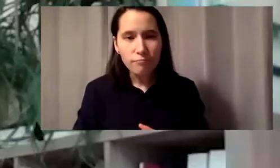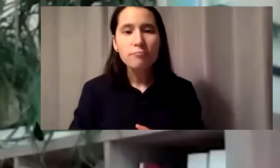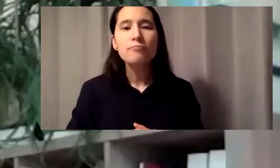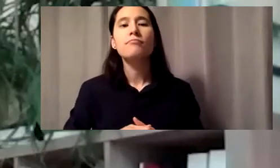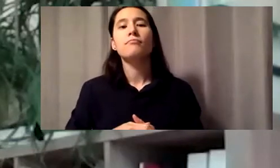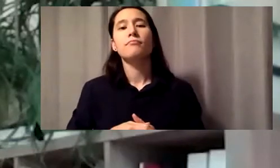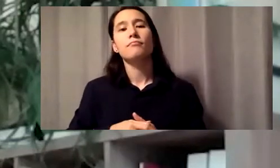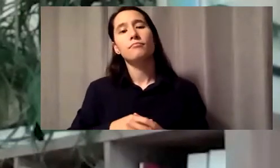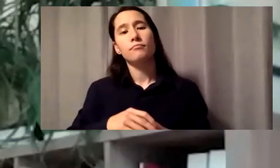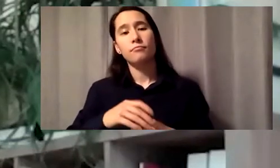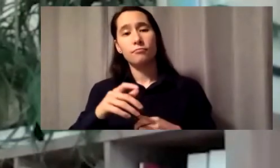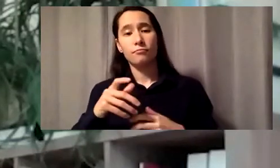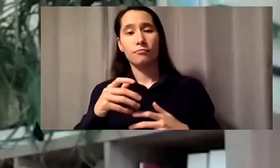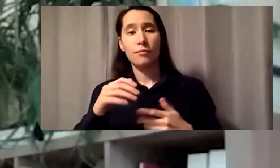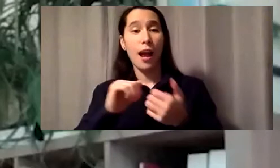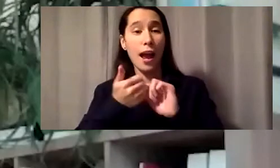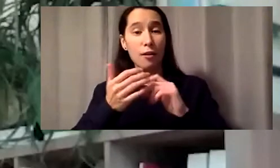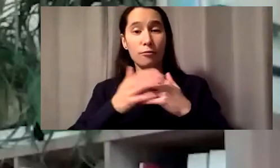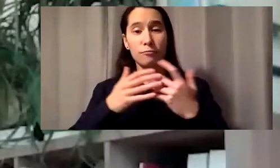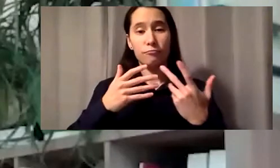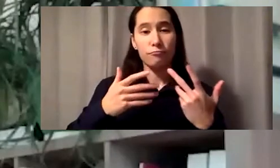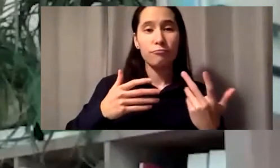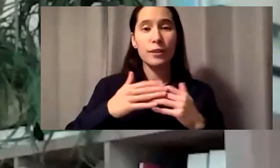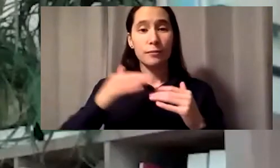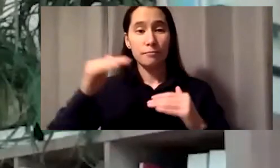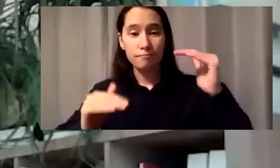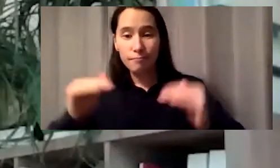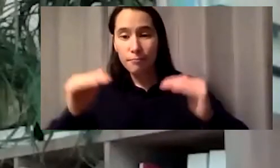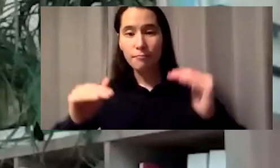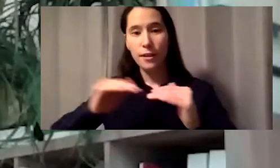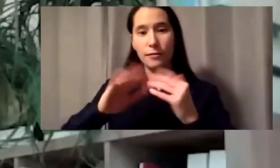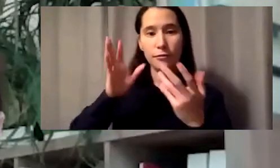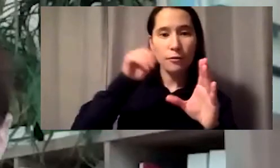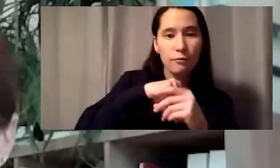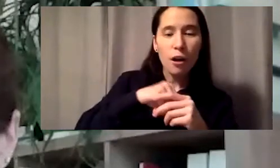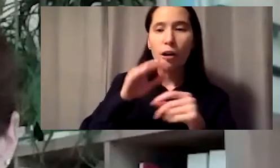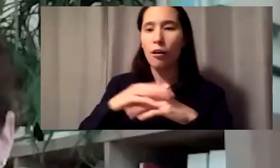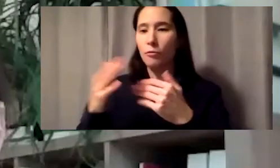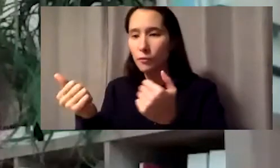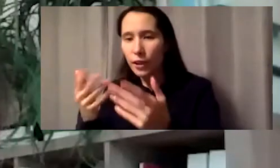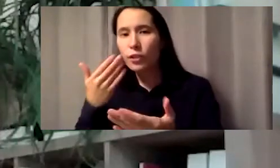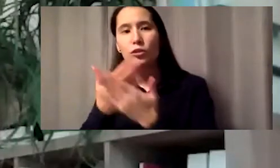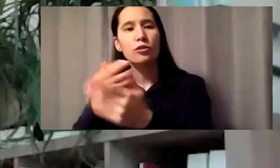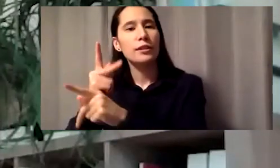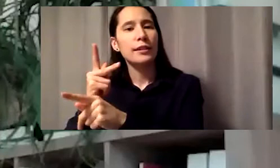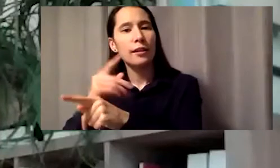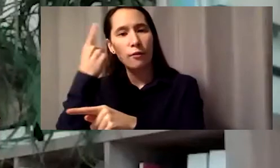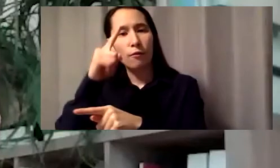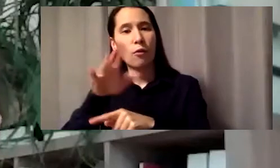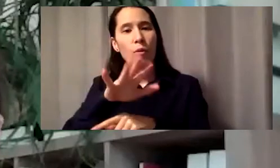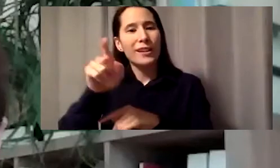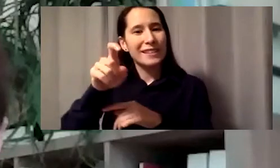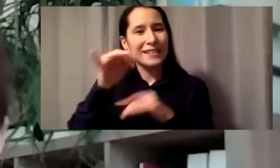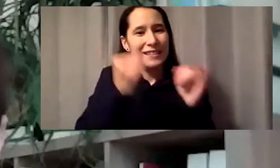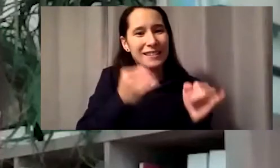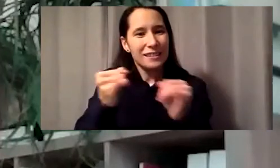how we balance the needs of the care facilities to provide good care with the needs of individuals to